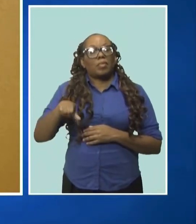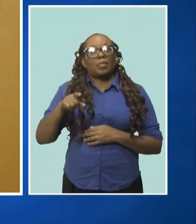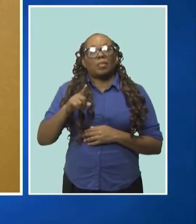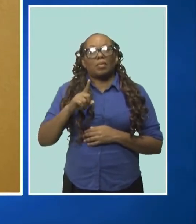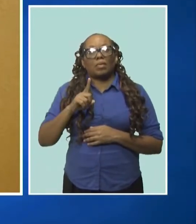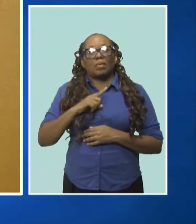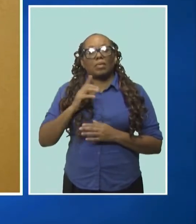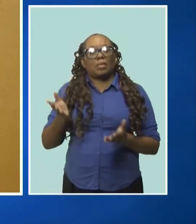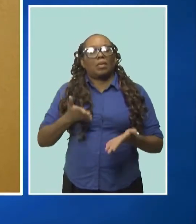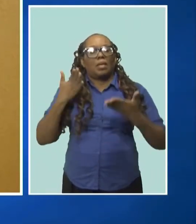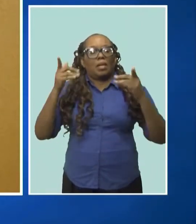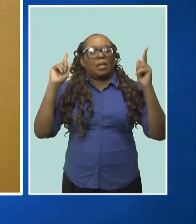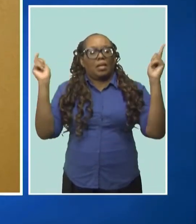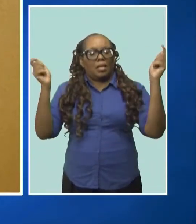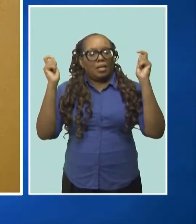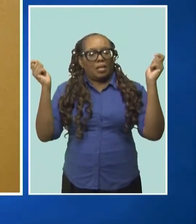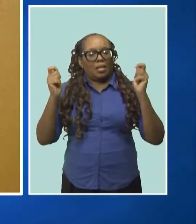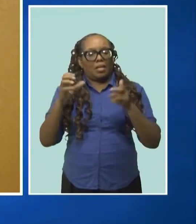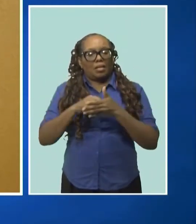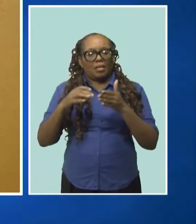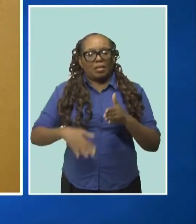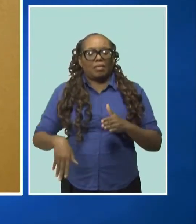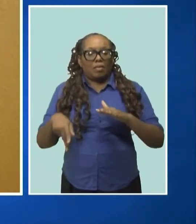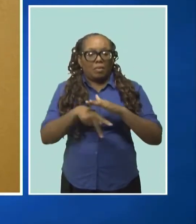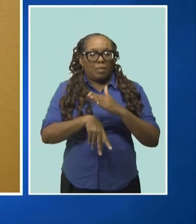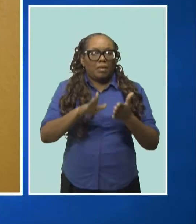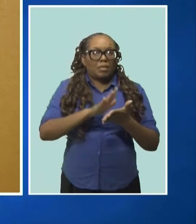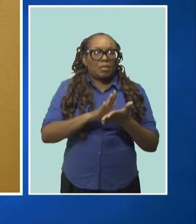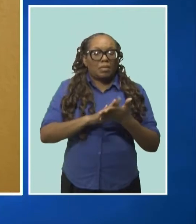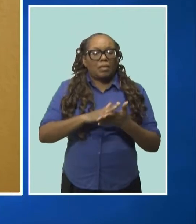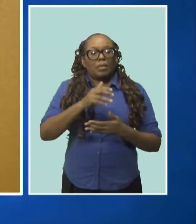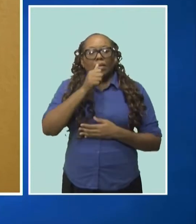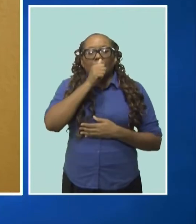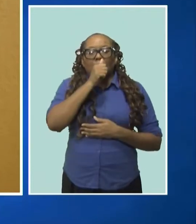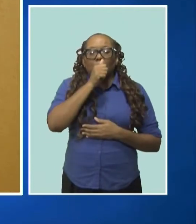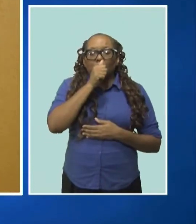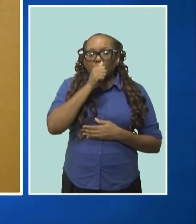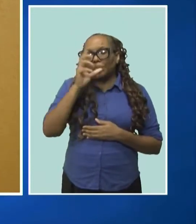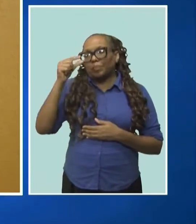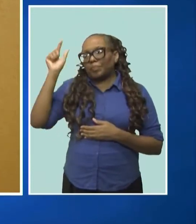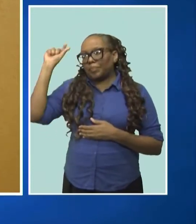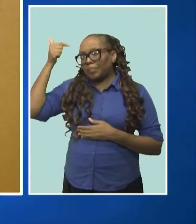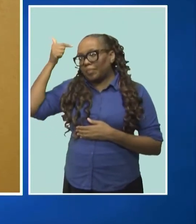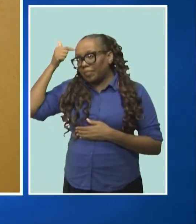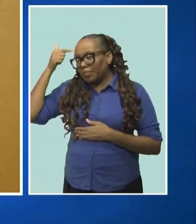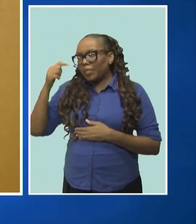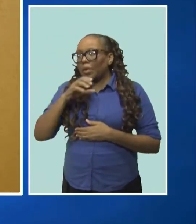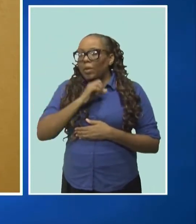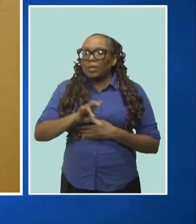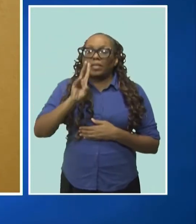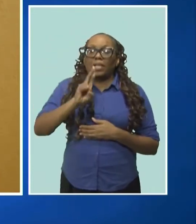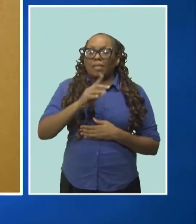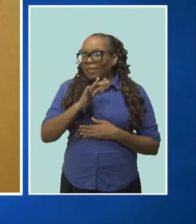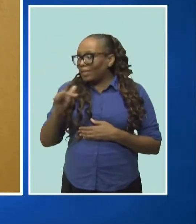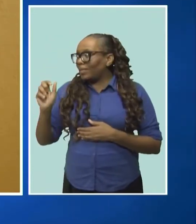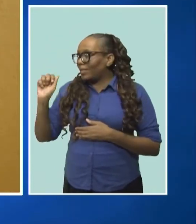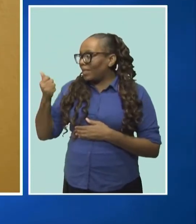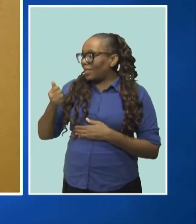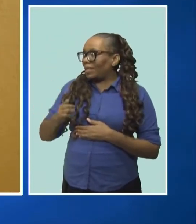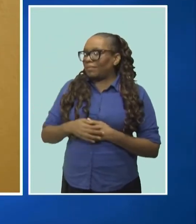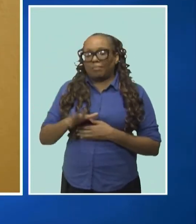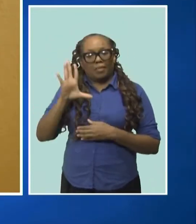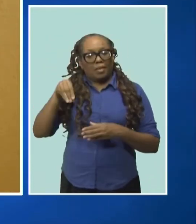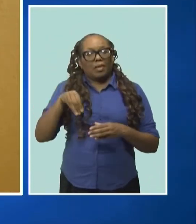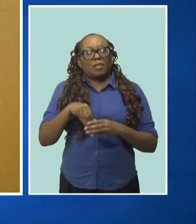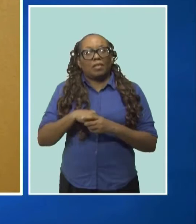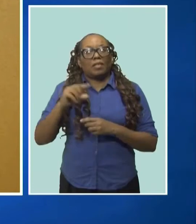our celebrations to students within our primary schools, both private and public, between the ages of 7 to 10, to be a part of